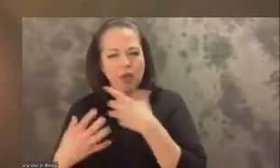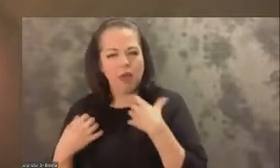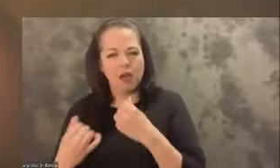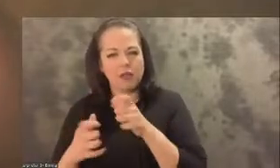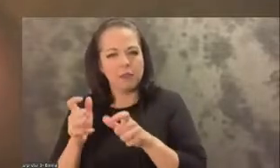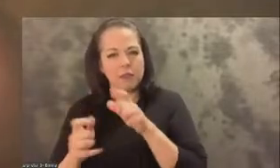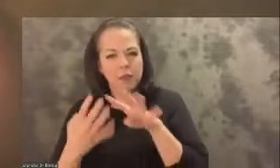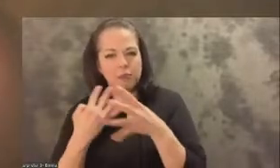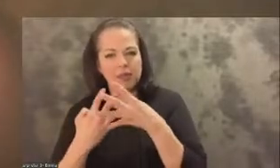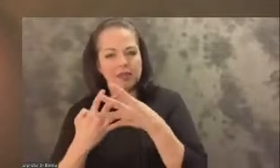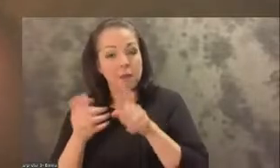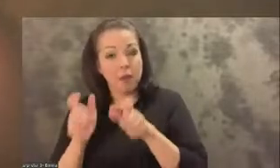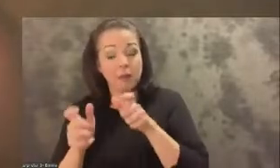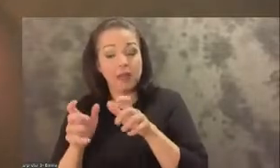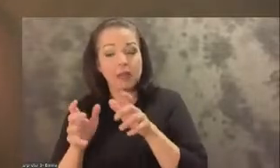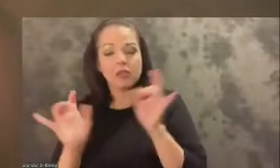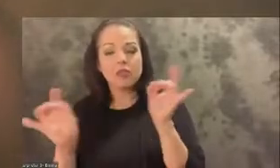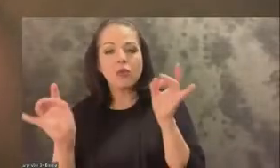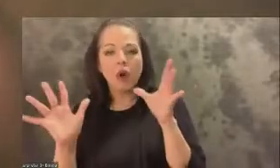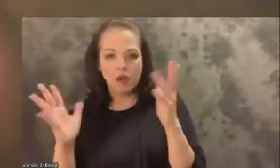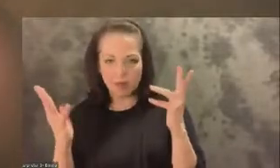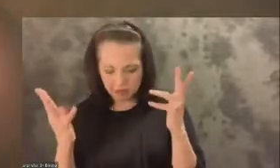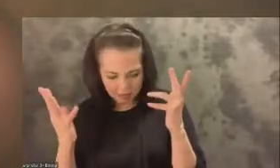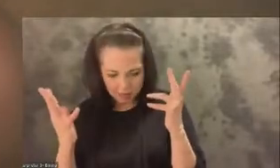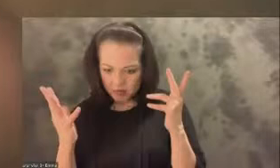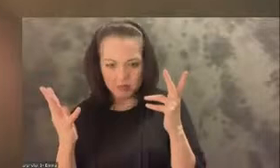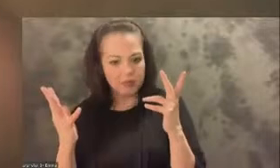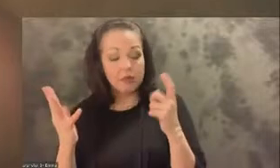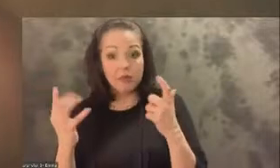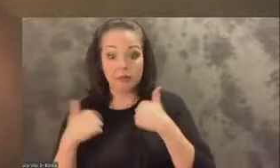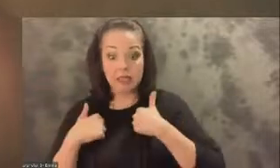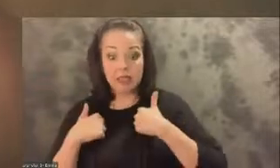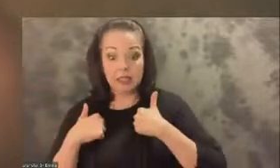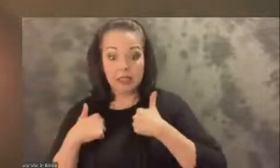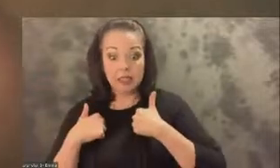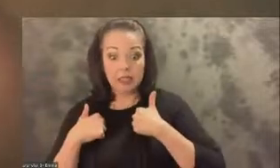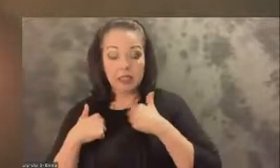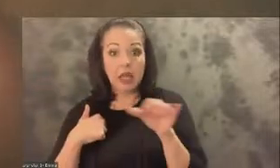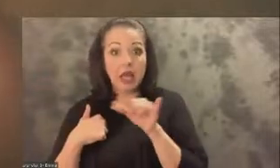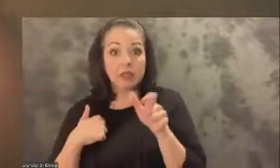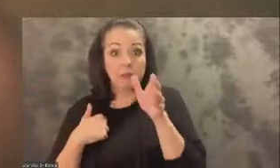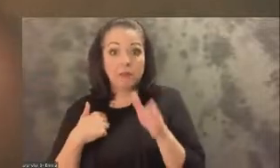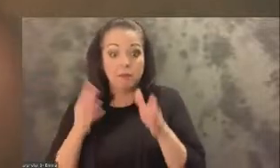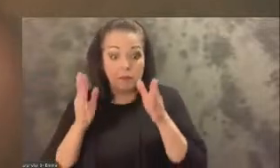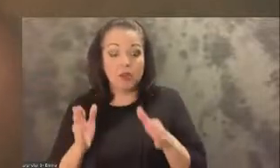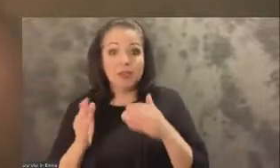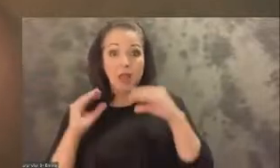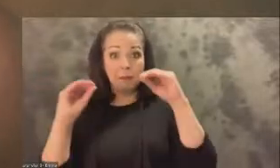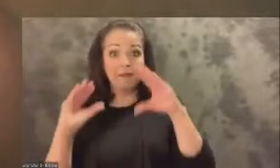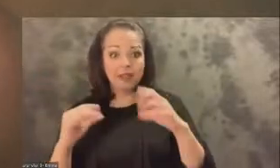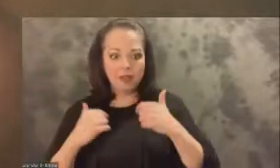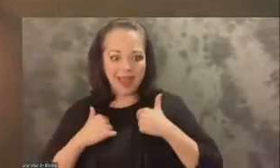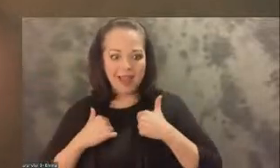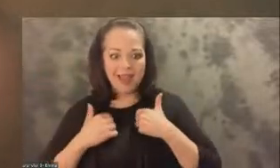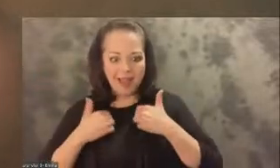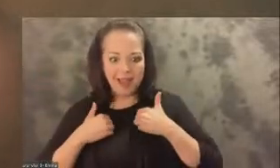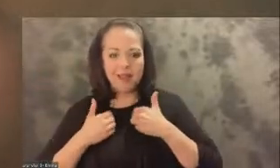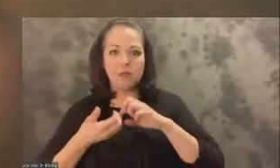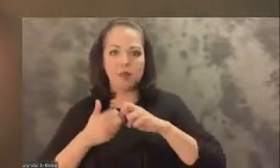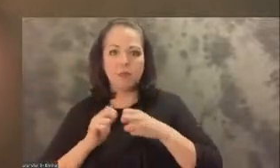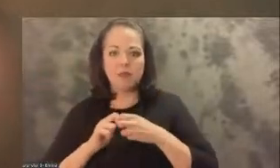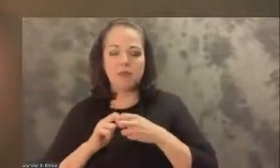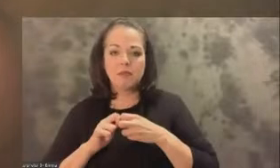prison population is atrocious. So even I, as someone, as a professor, had a problem with